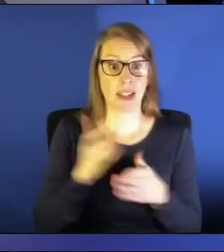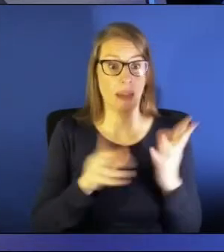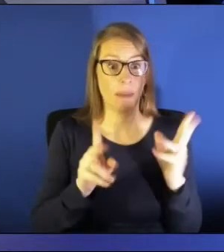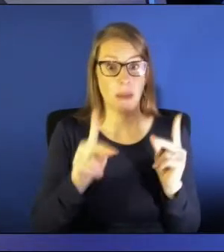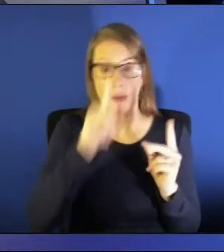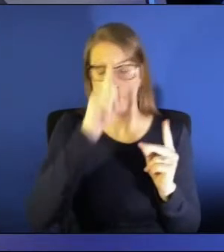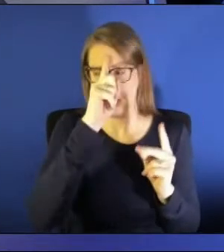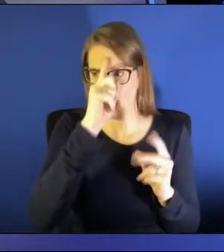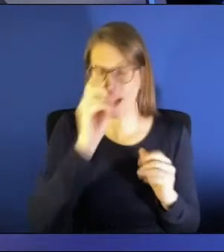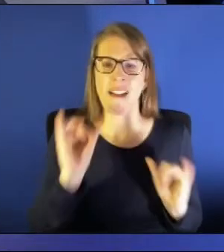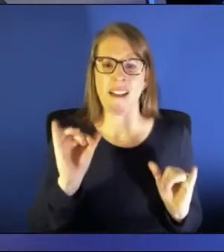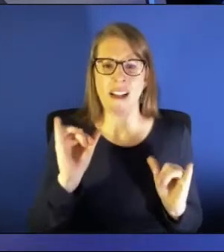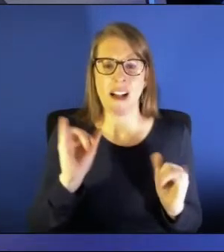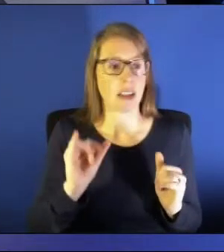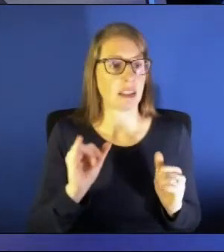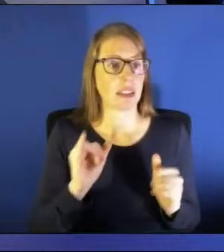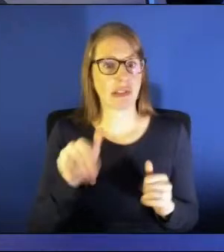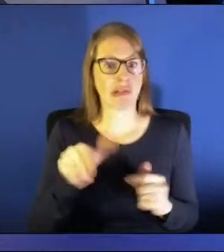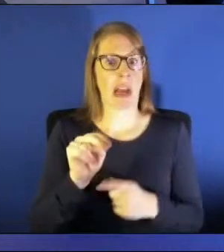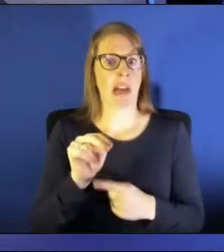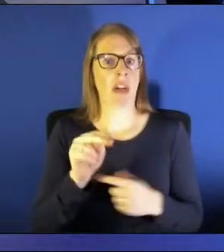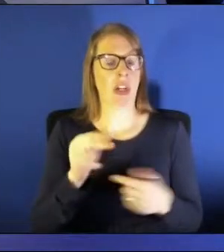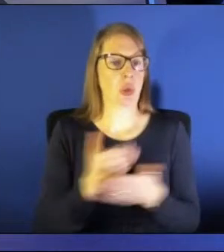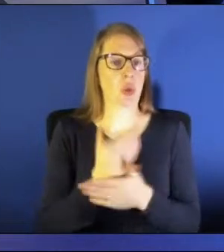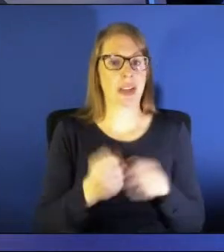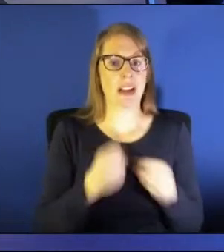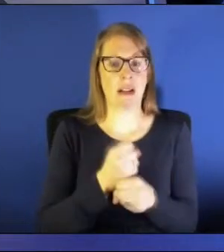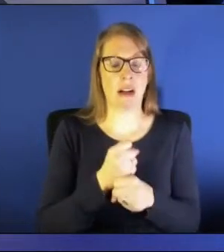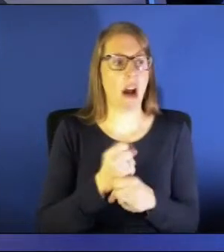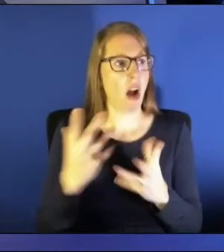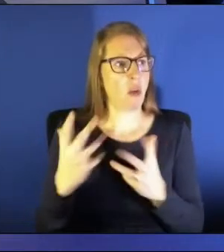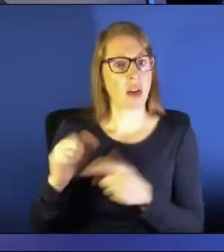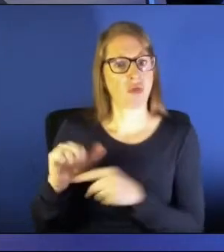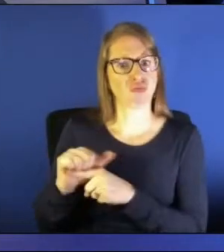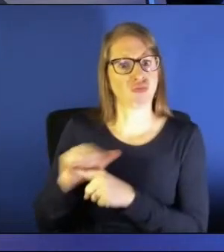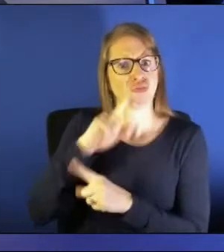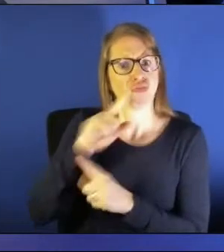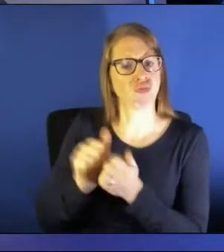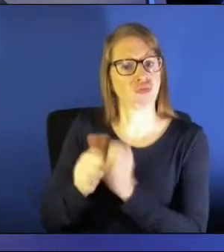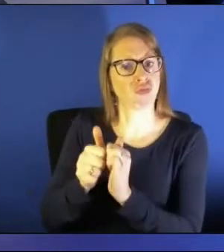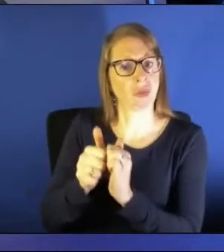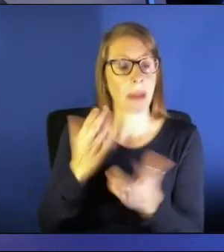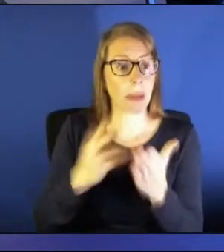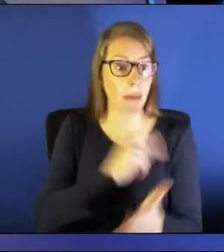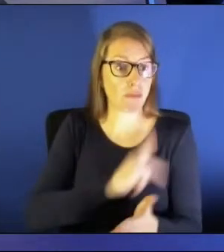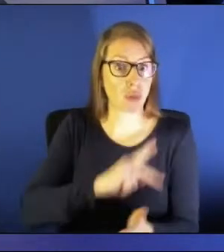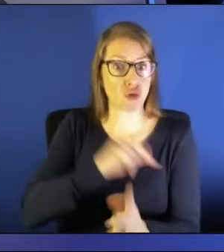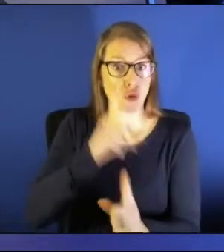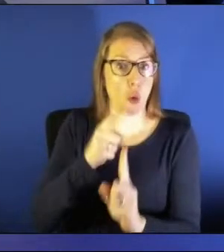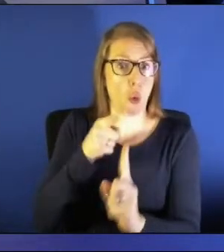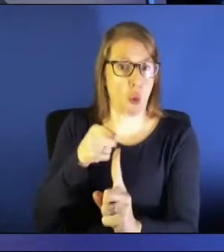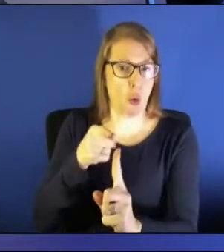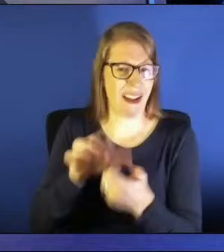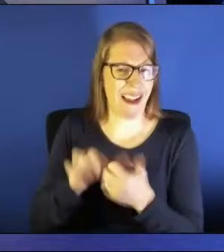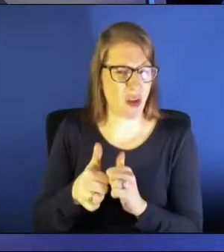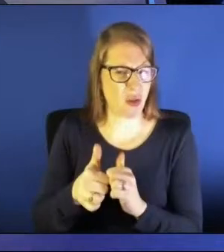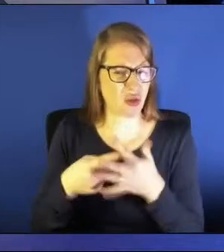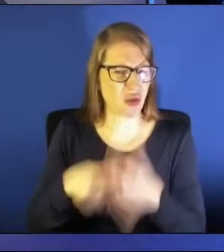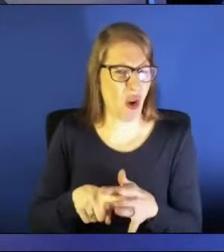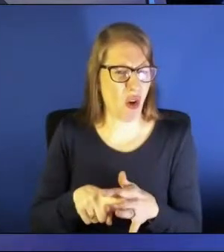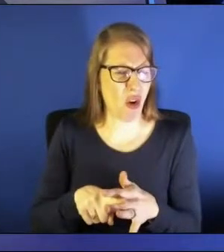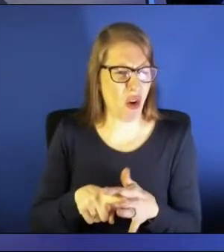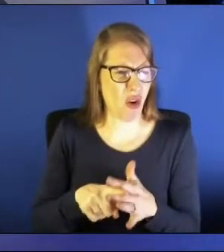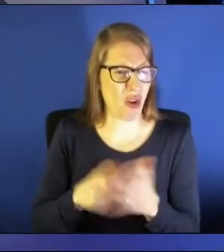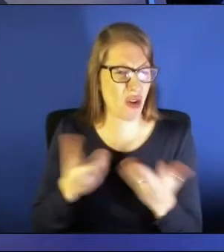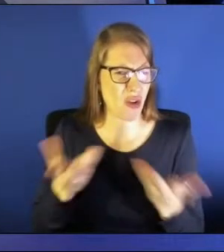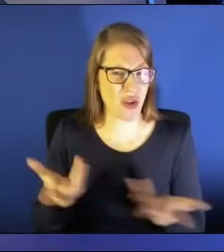say, I really want to train for a marathon. Maybe they never have before. It's just maybe a personal goal. How does one get started with something like that,